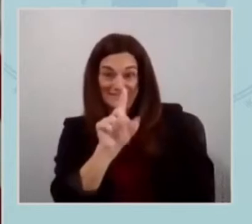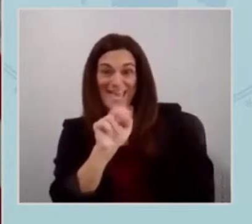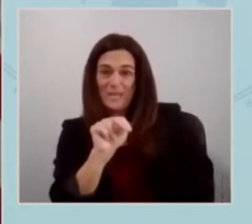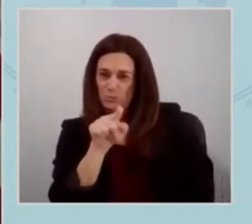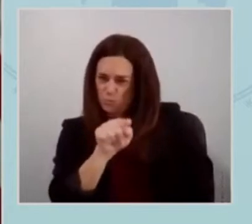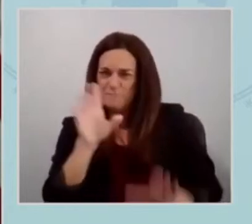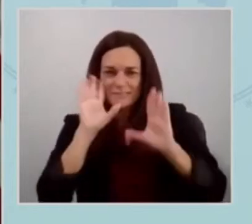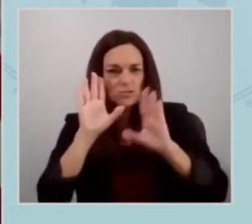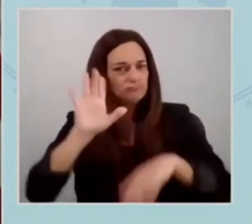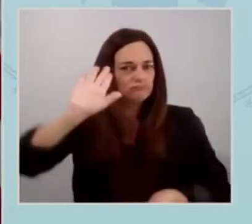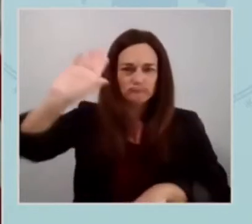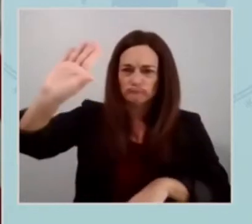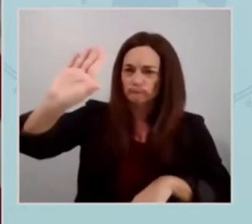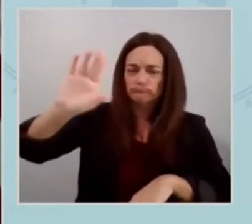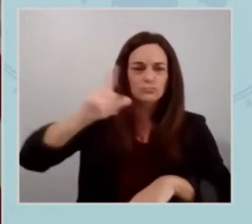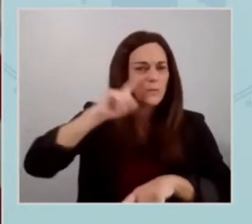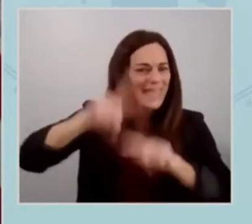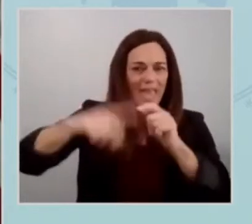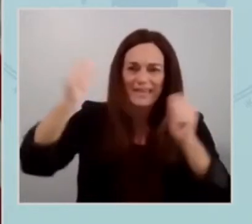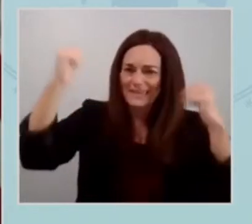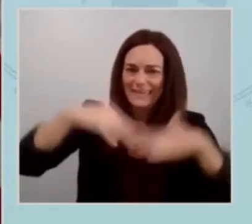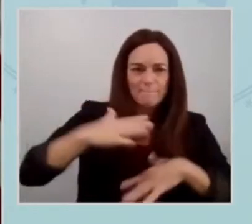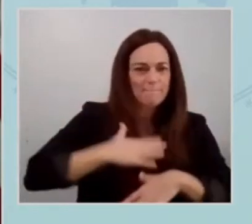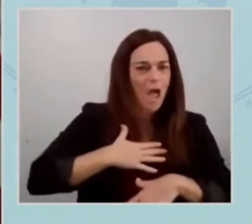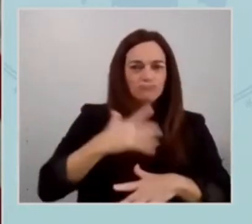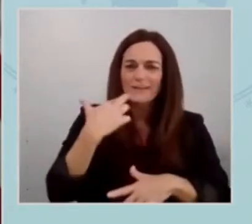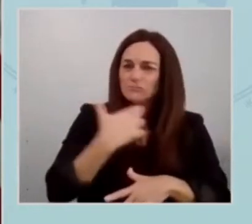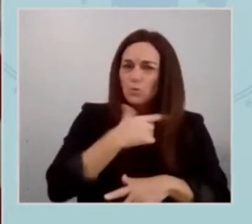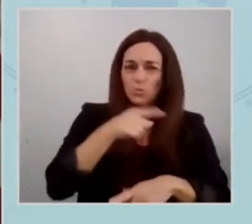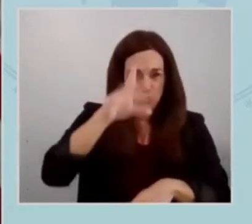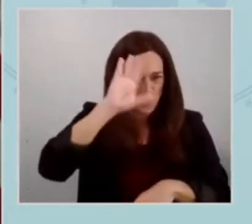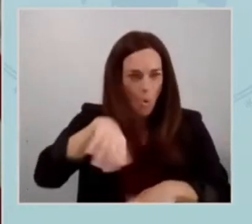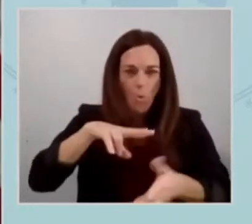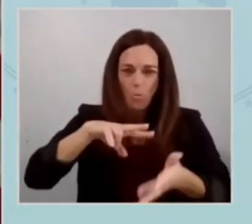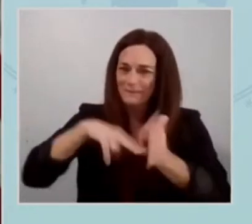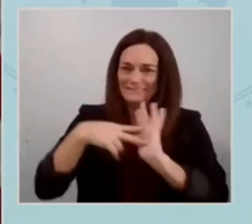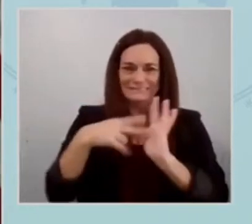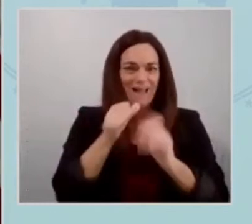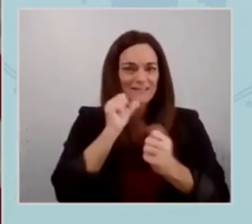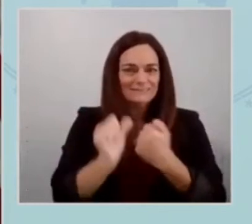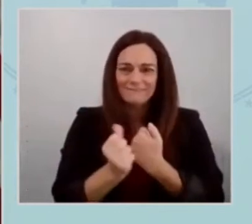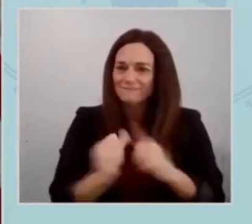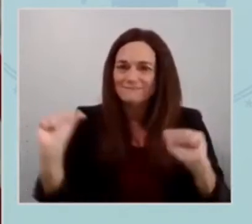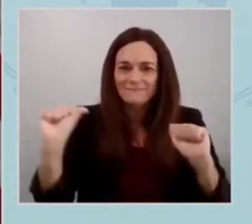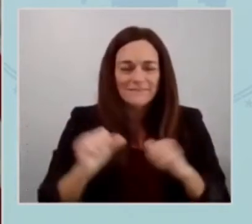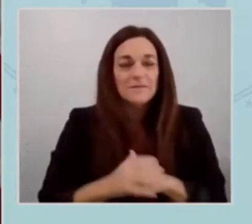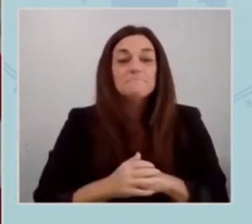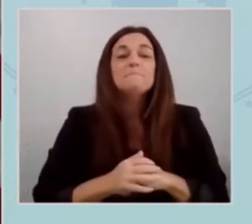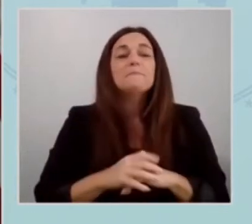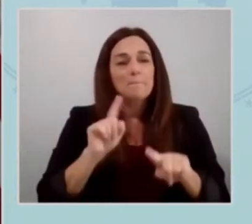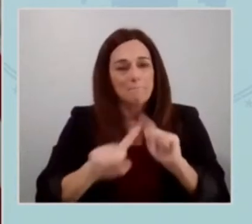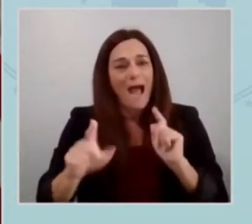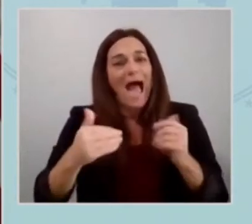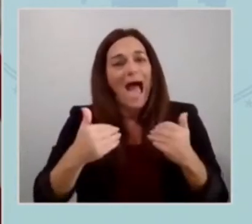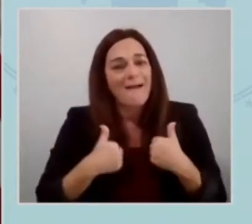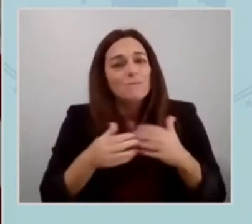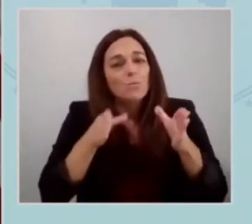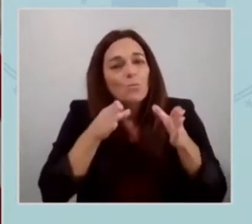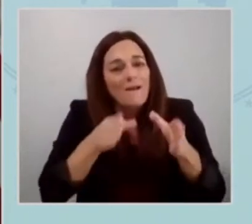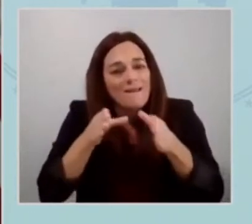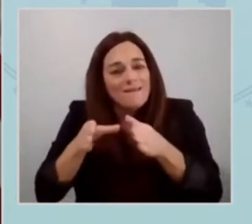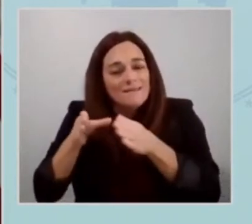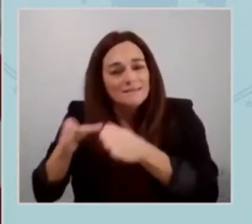attention. People aren't paying attention. You are, Dan. You're not letting people congregate inside your restaurant. You know what that would